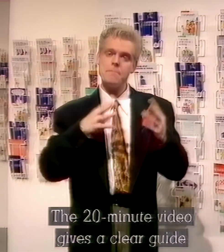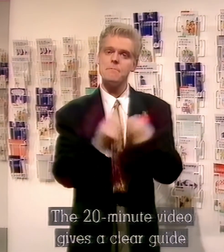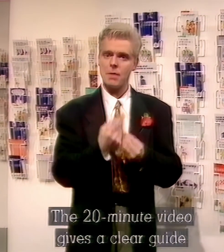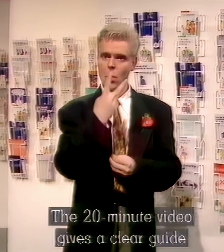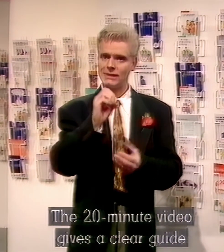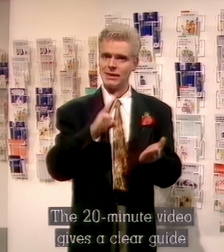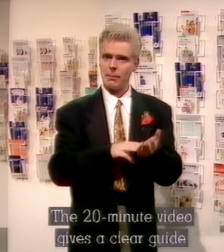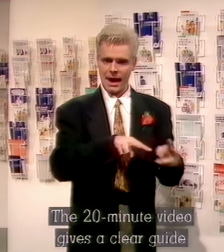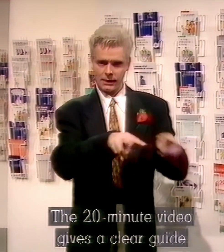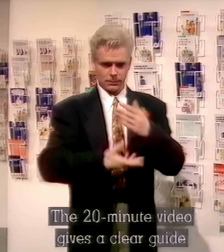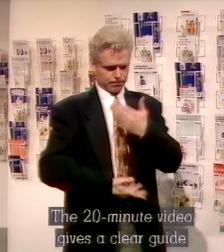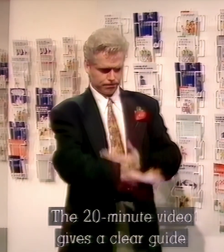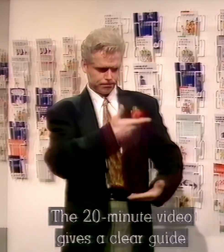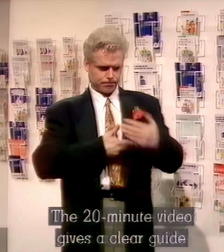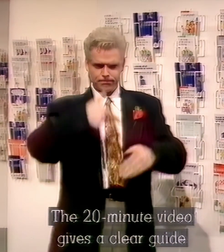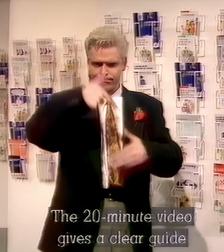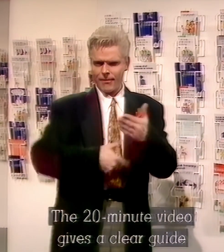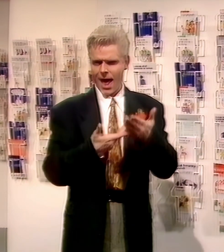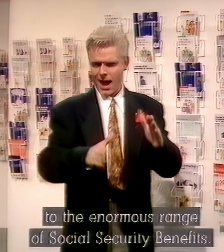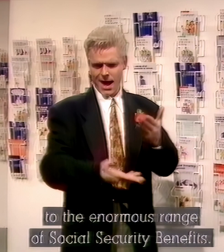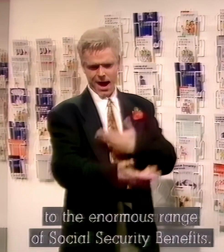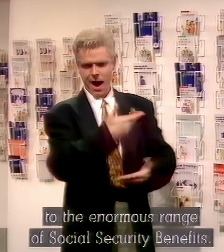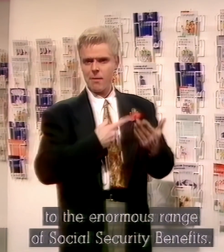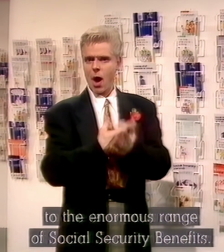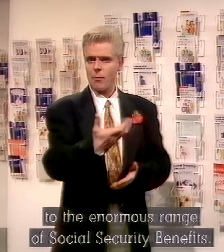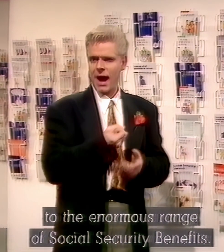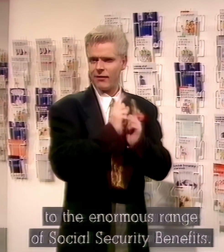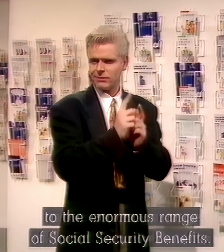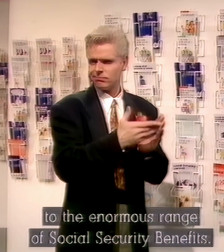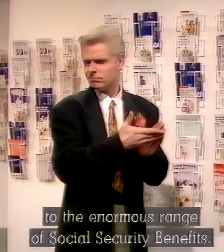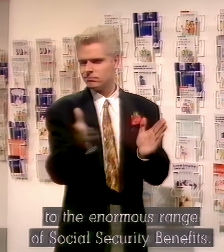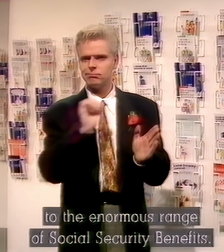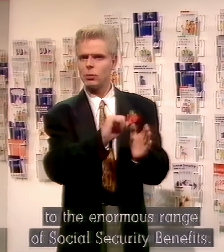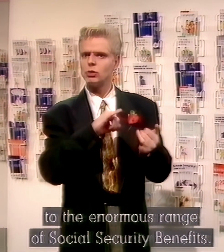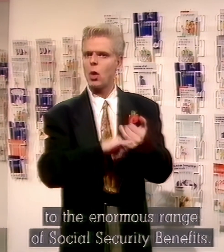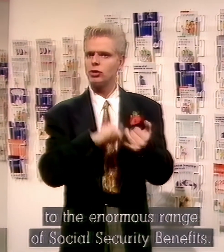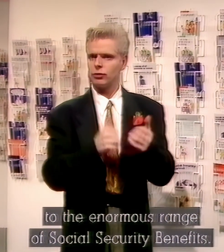The 20-minute video gives a clear guide to the enormous range of social security benefits.